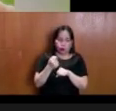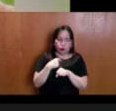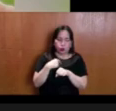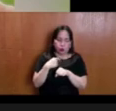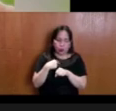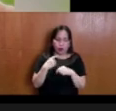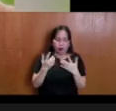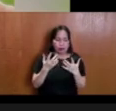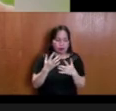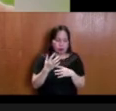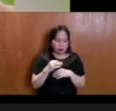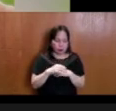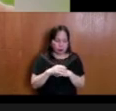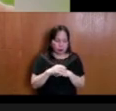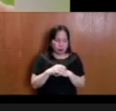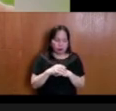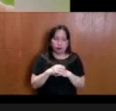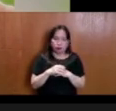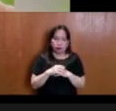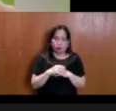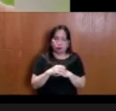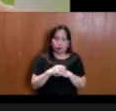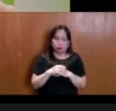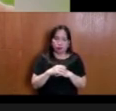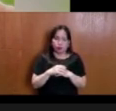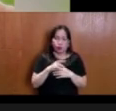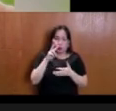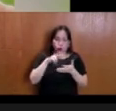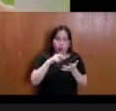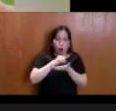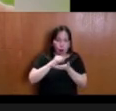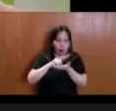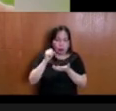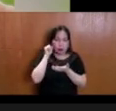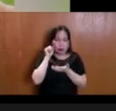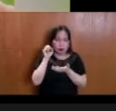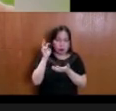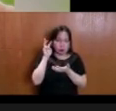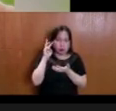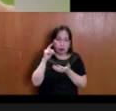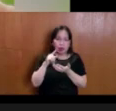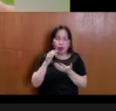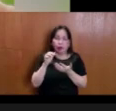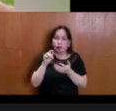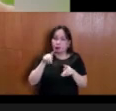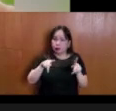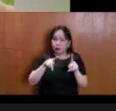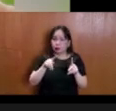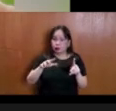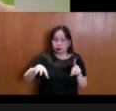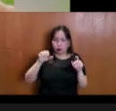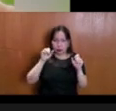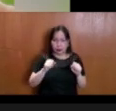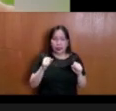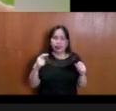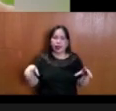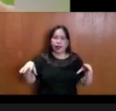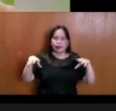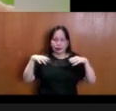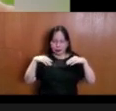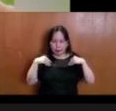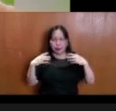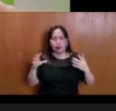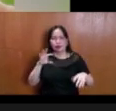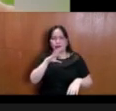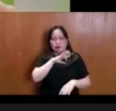and connectivity and literacy and being able to build the capability of populations to embrace and benefit